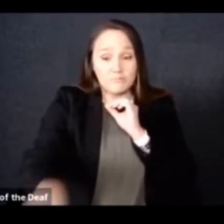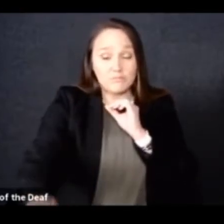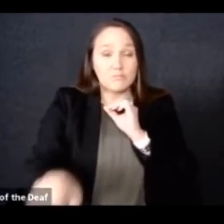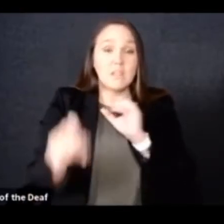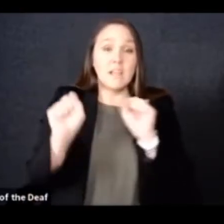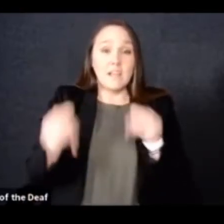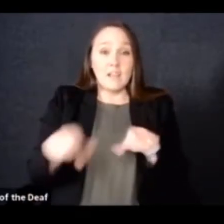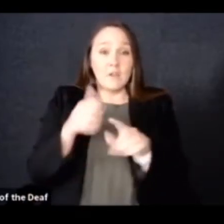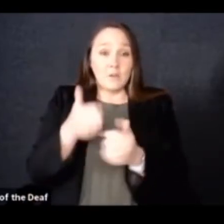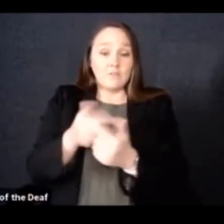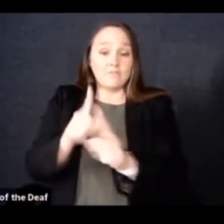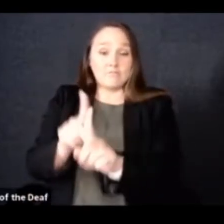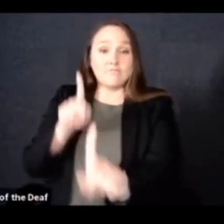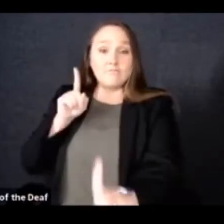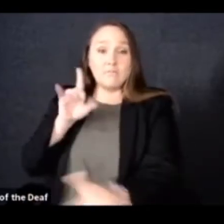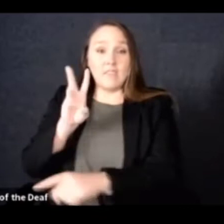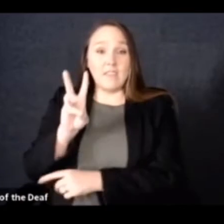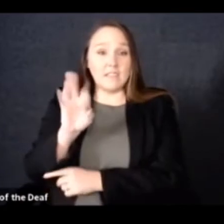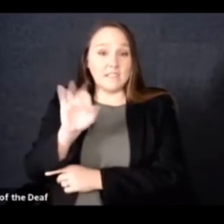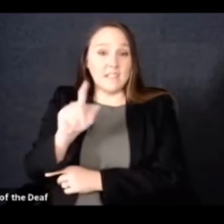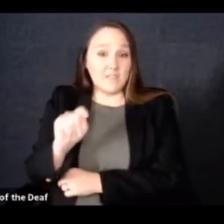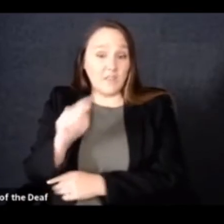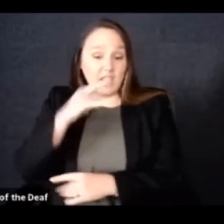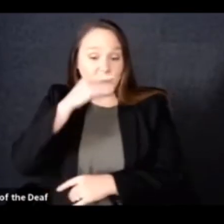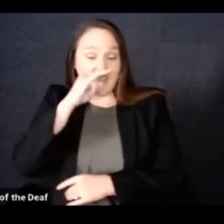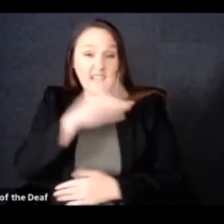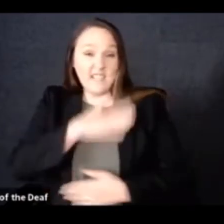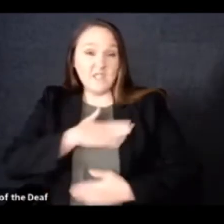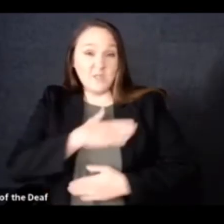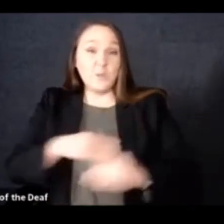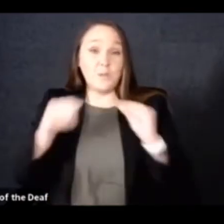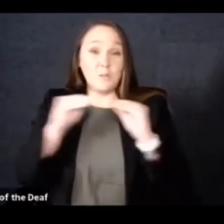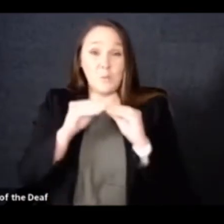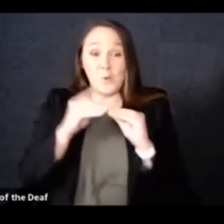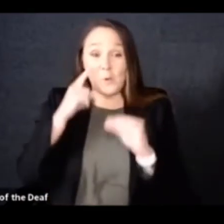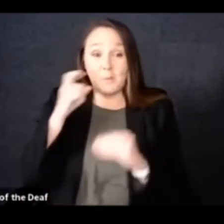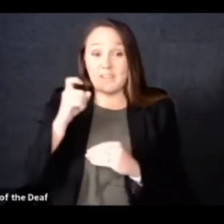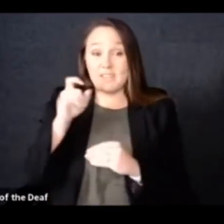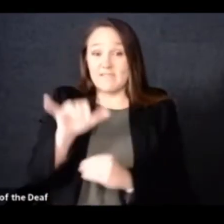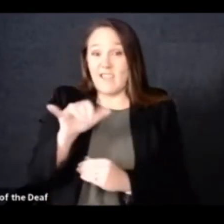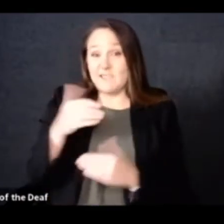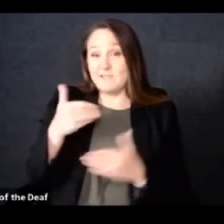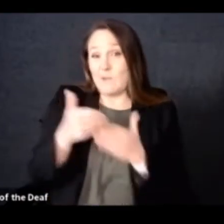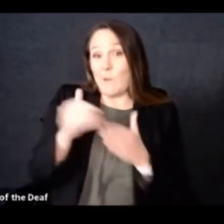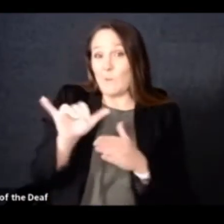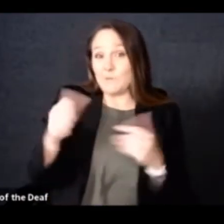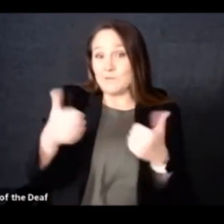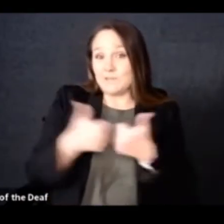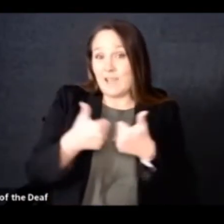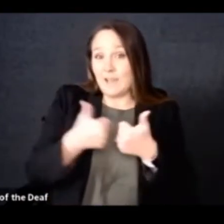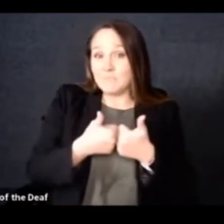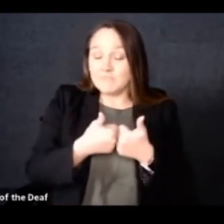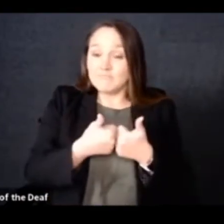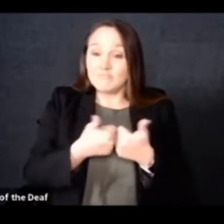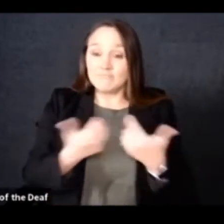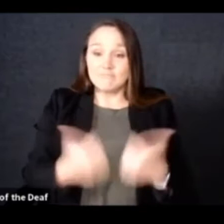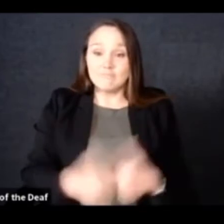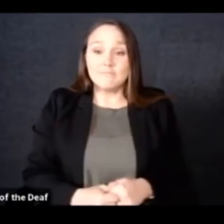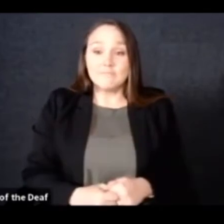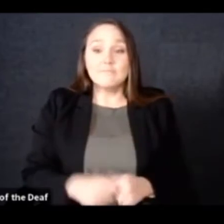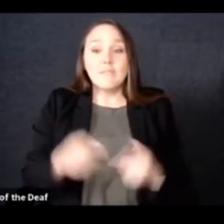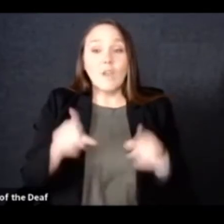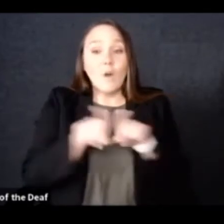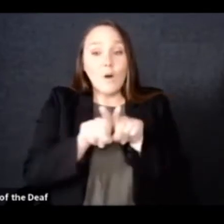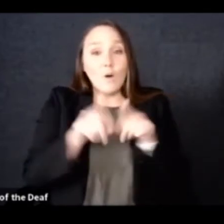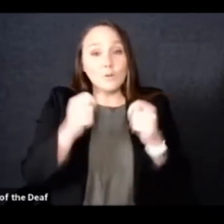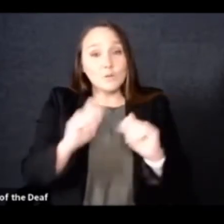6 feet away from them. And kids might actually enjoy it more because it almost turns it into a game. Also, try to make